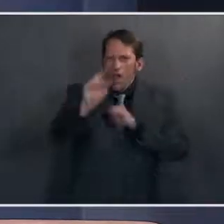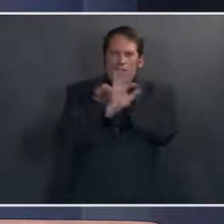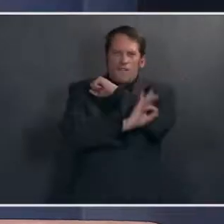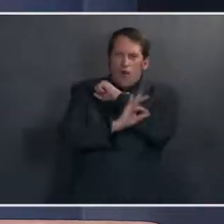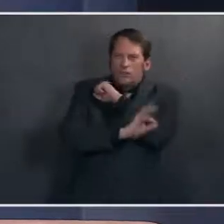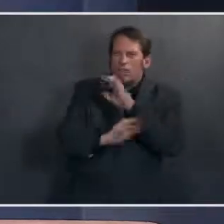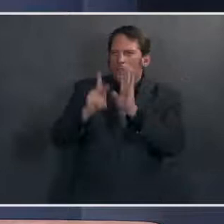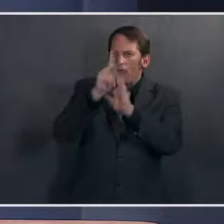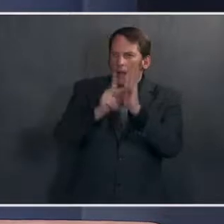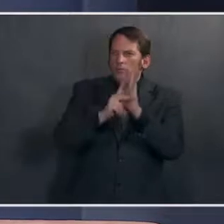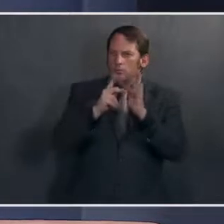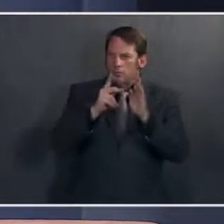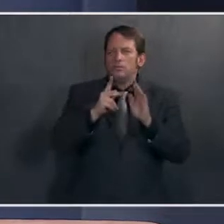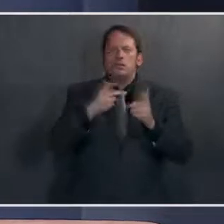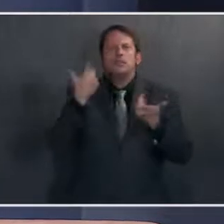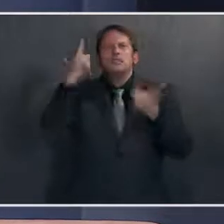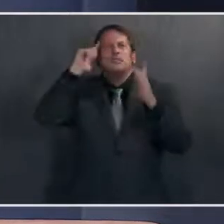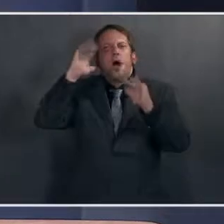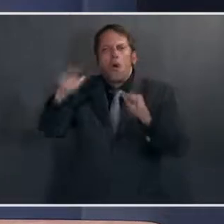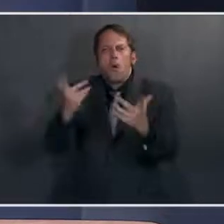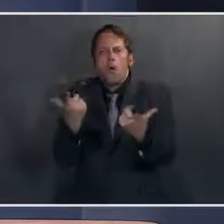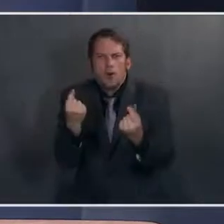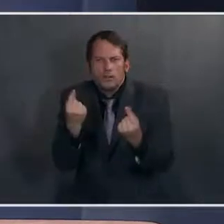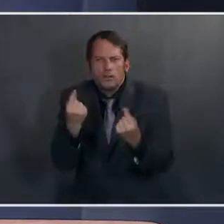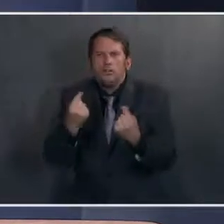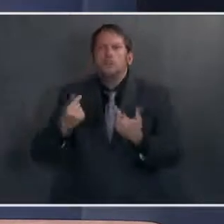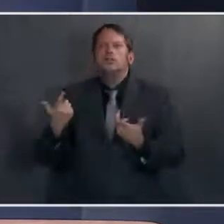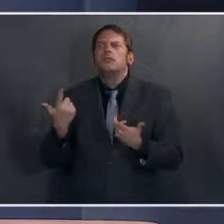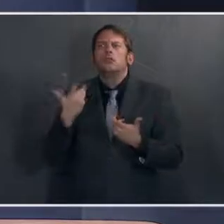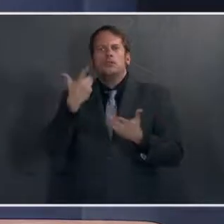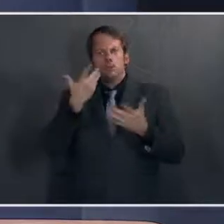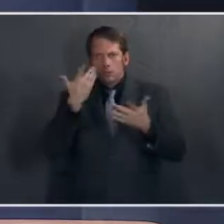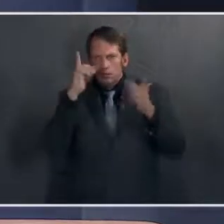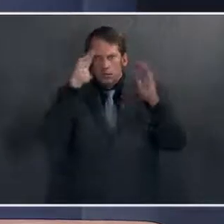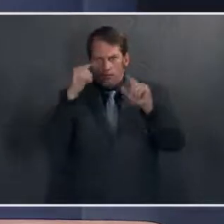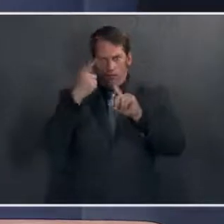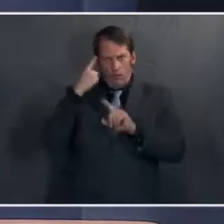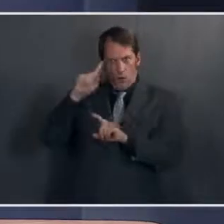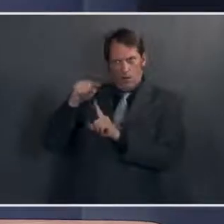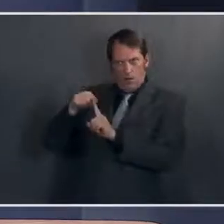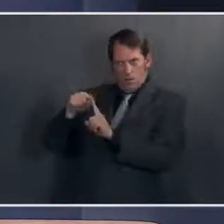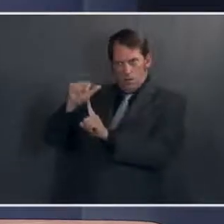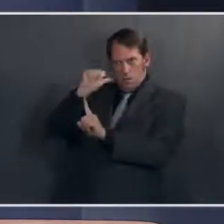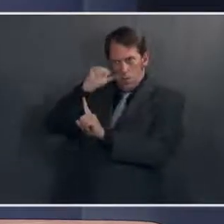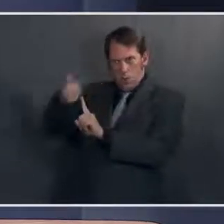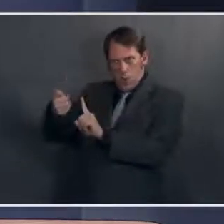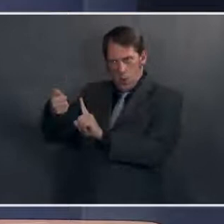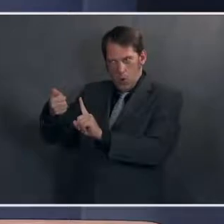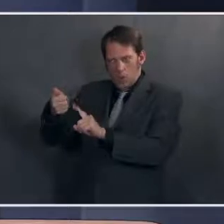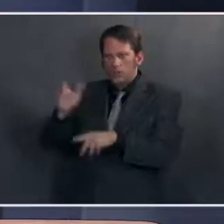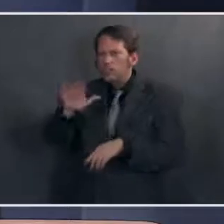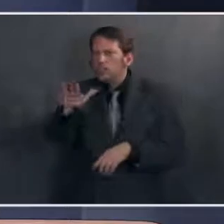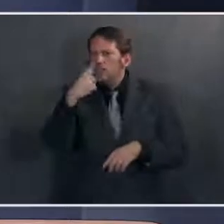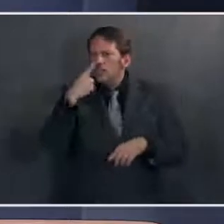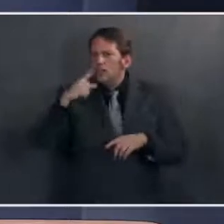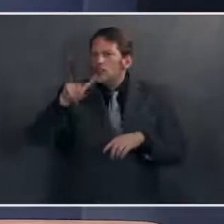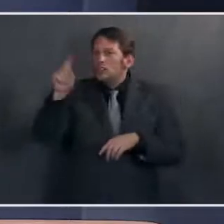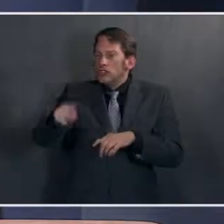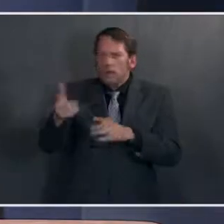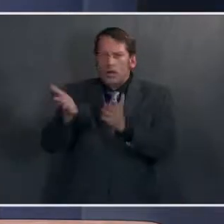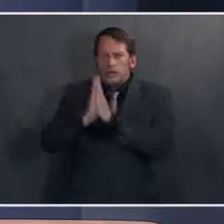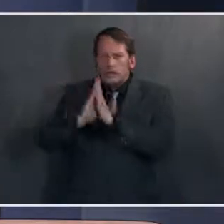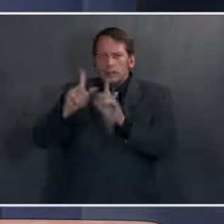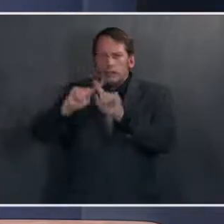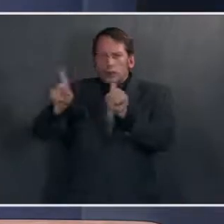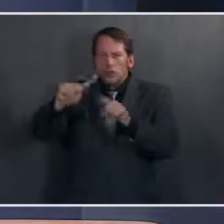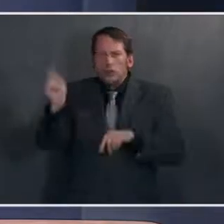set on what to expect for tomorrow. But you were also asking about the difference between his approach on Russia and China. I think on